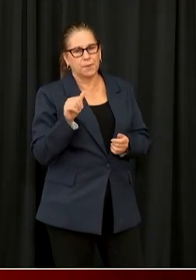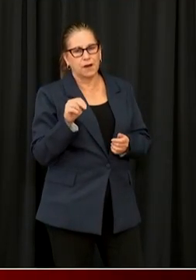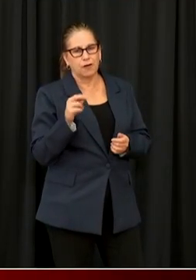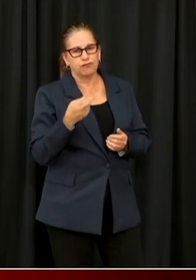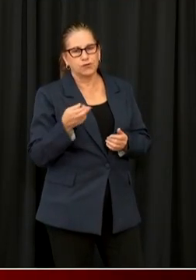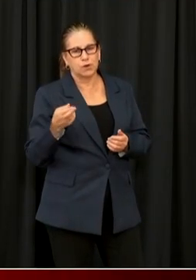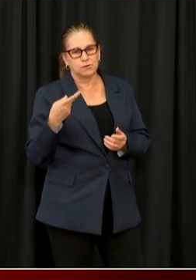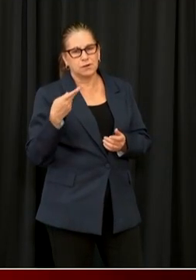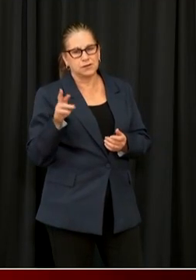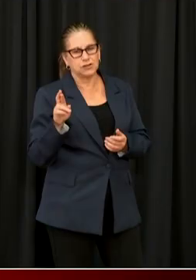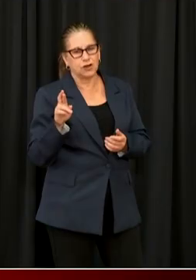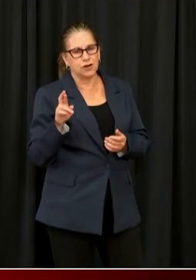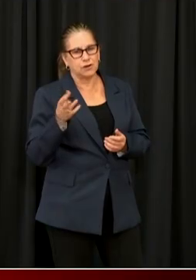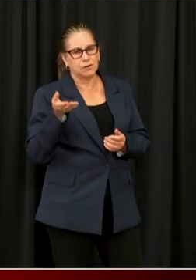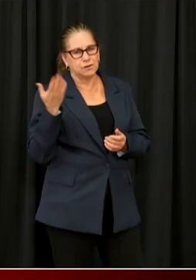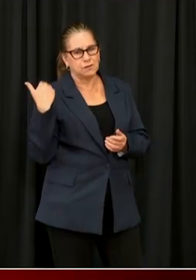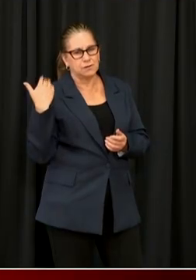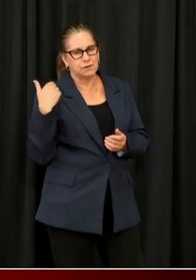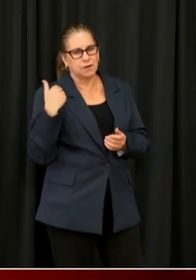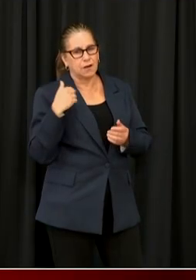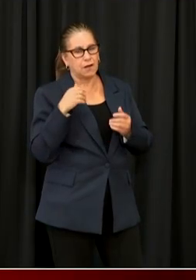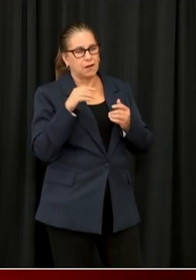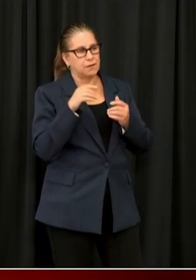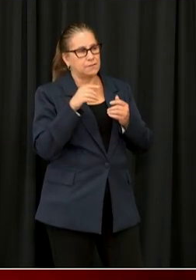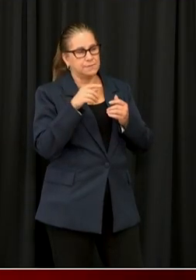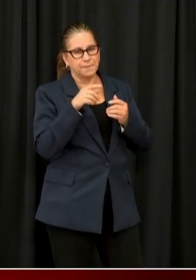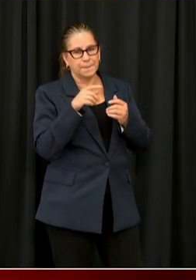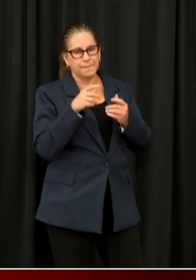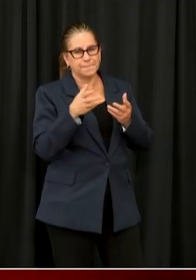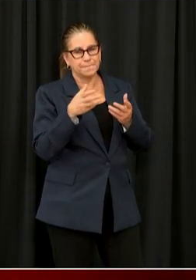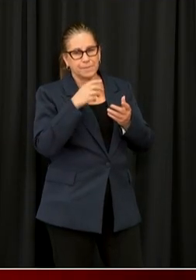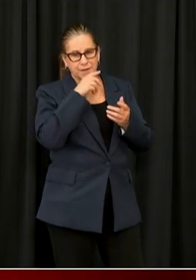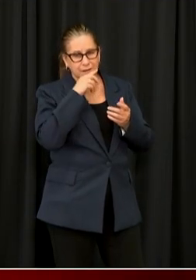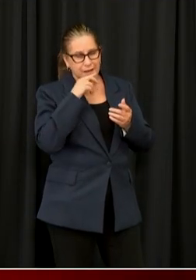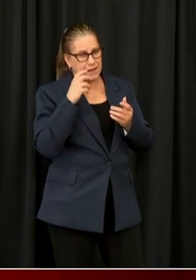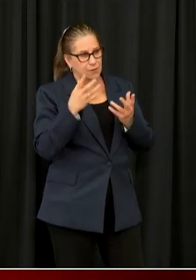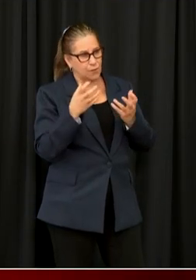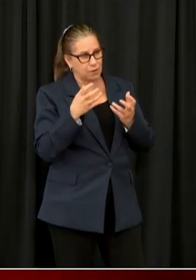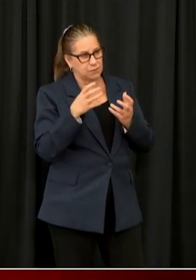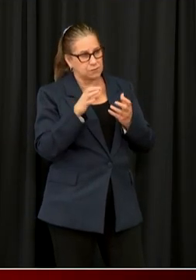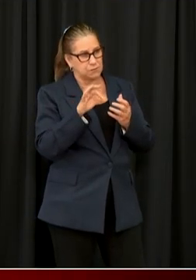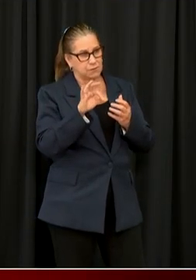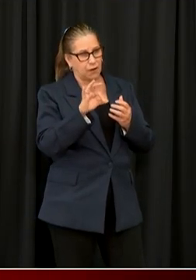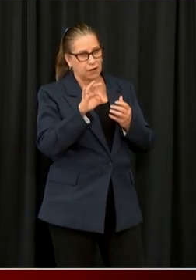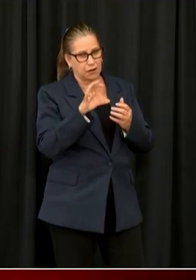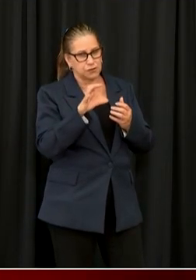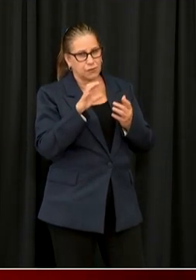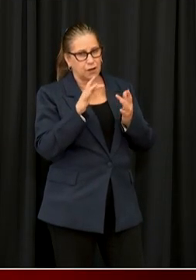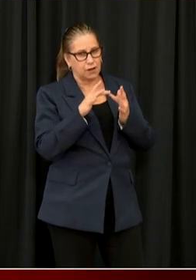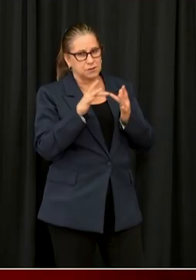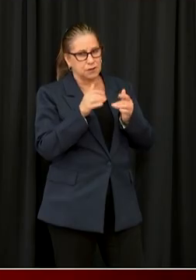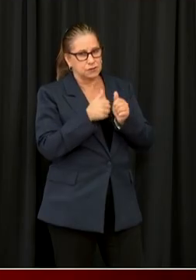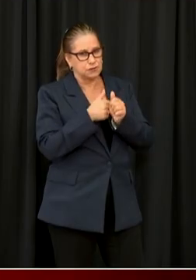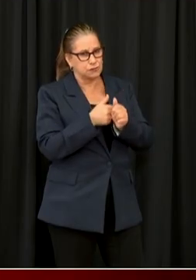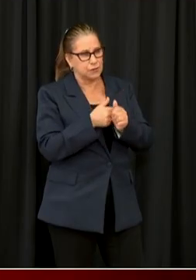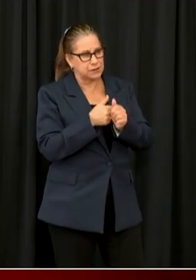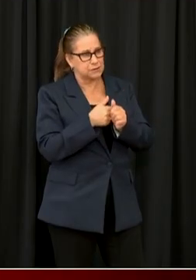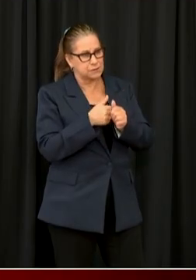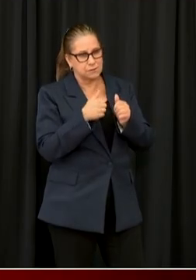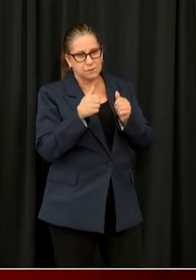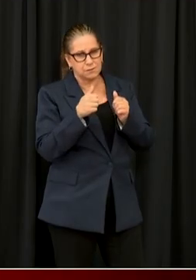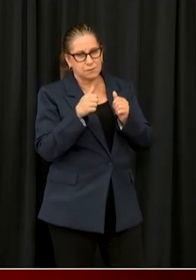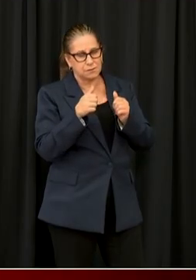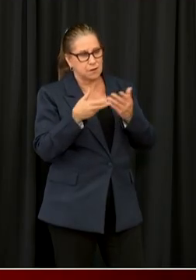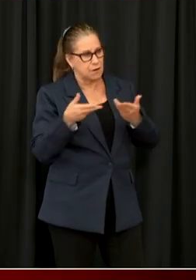about 900 contact tracers that the district wanted. Has that changed at all? Is there a phase 2 metric in terms of the exact number of